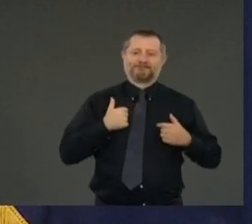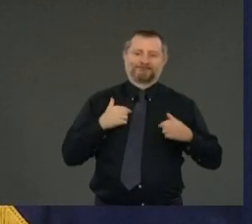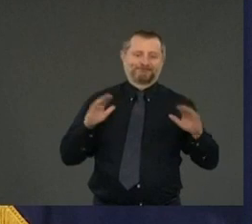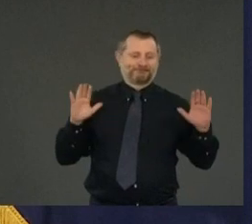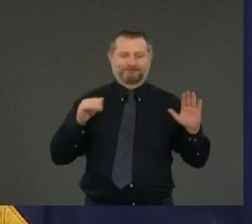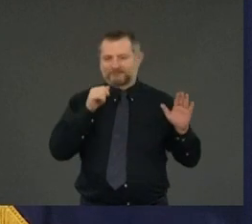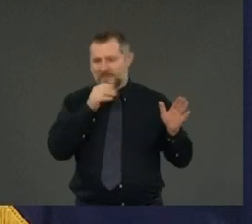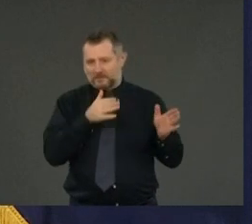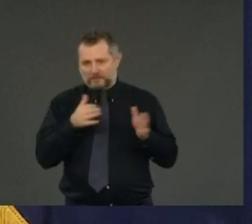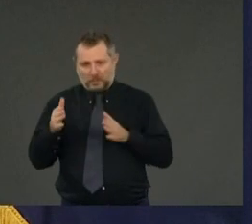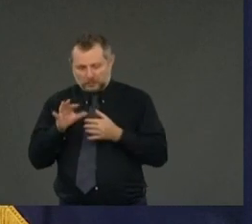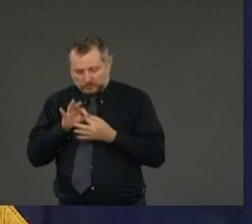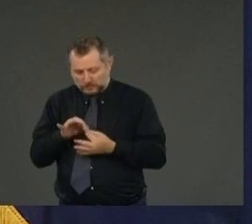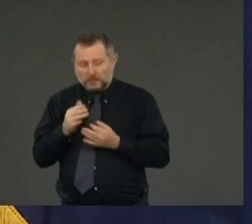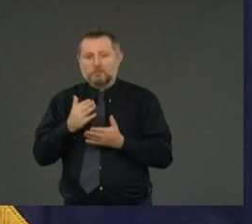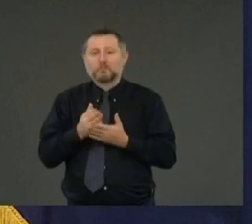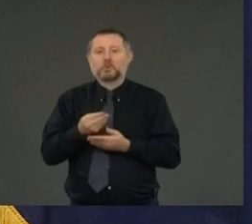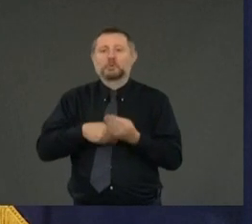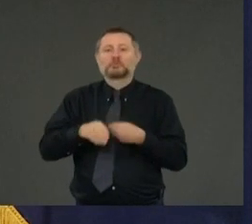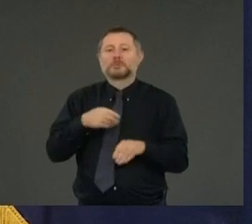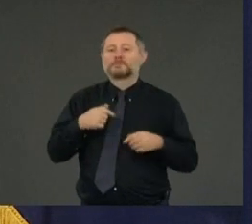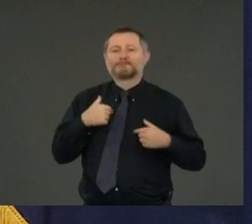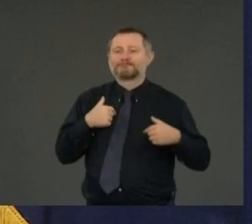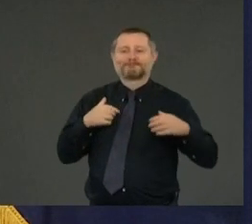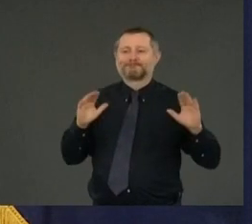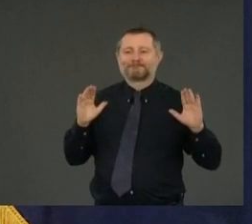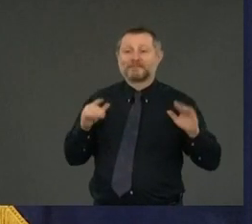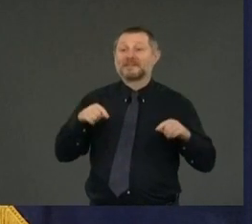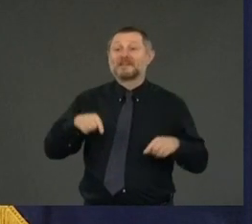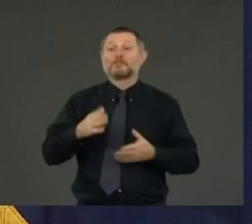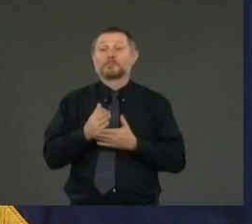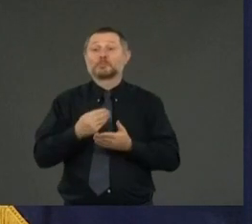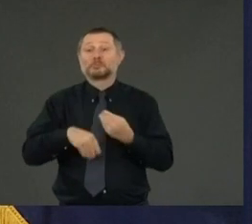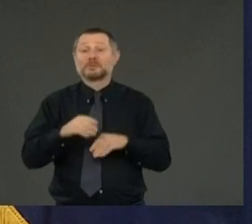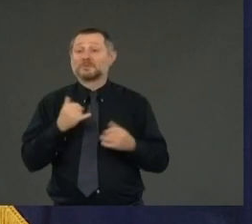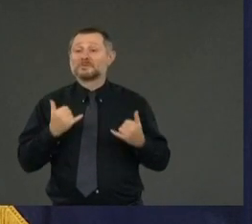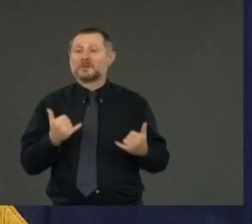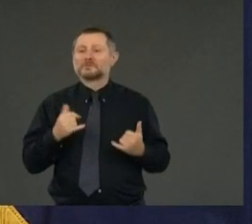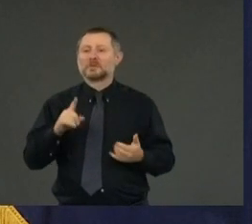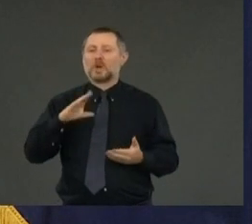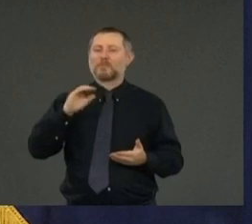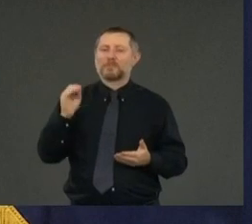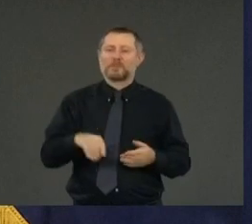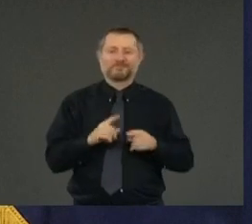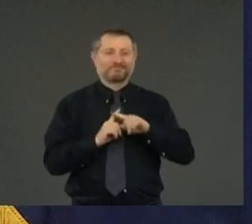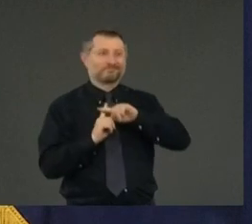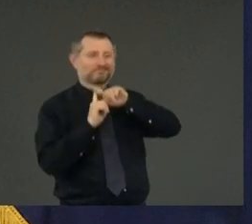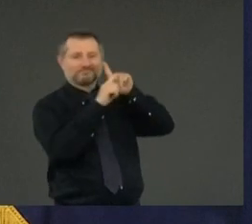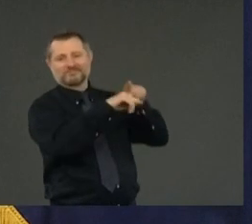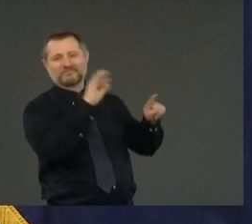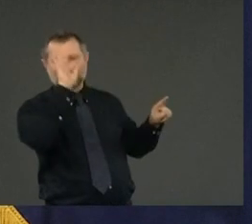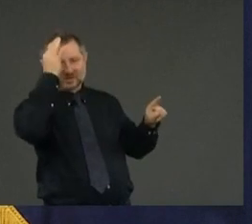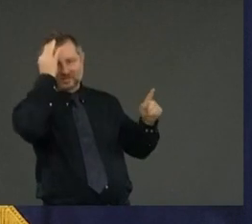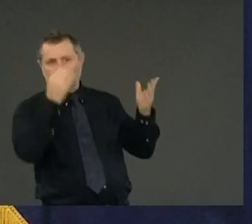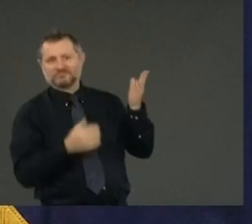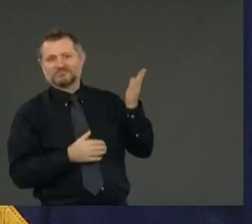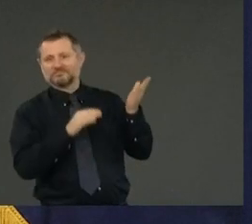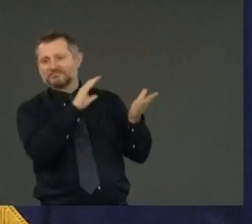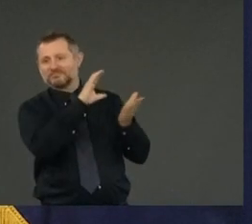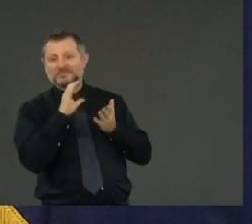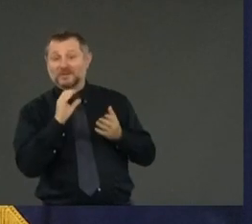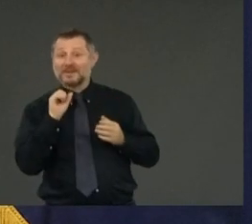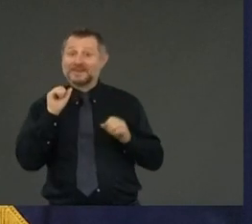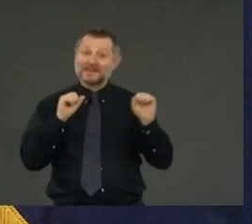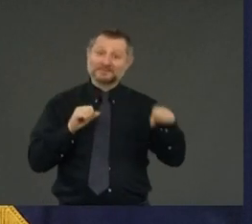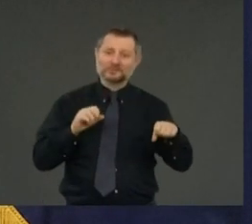budget. It is purely dependent on what the federal government does. As